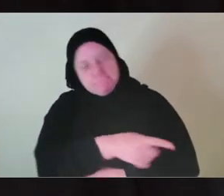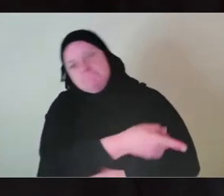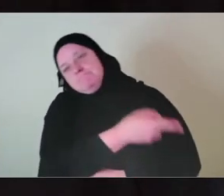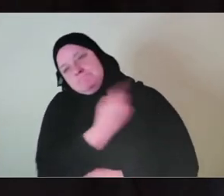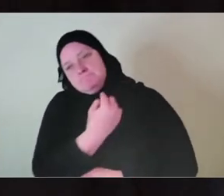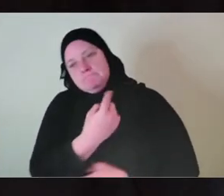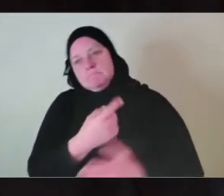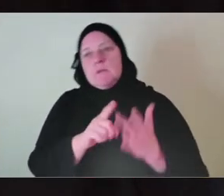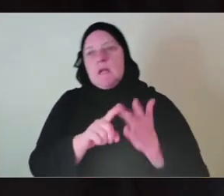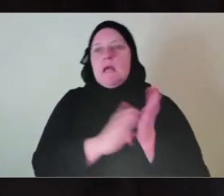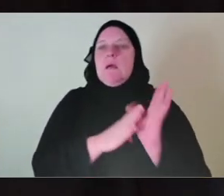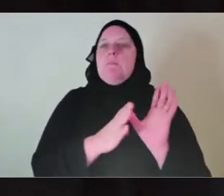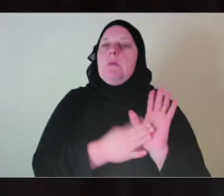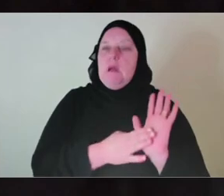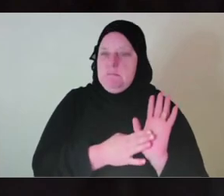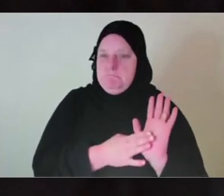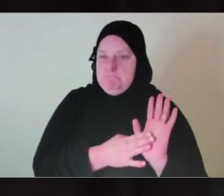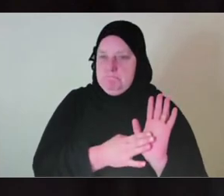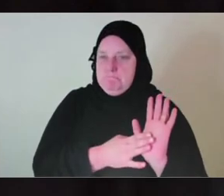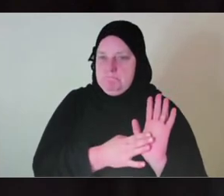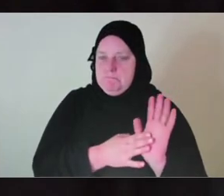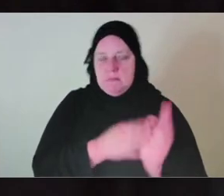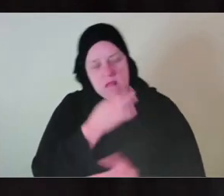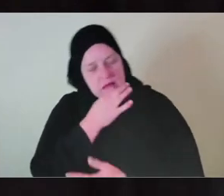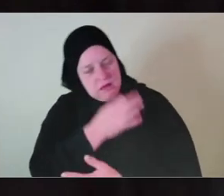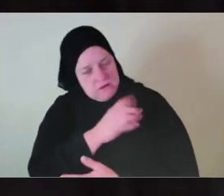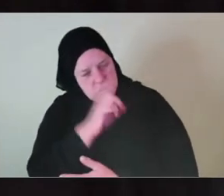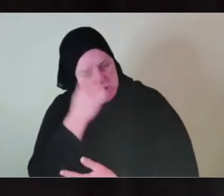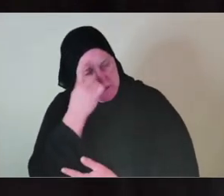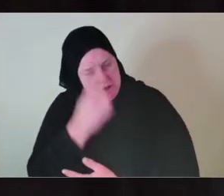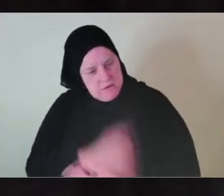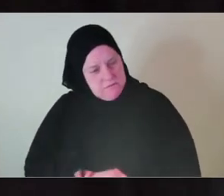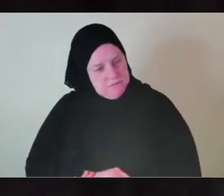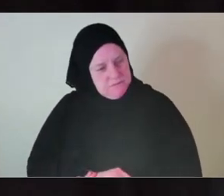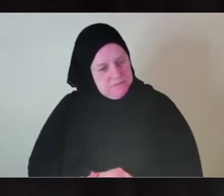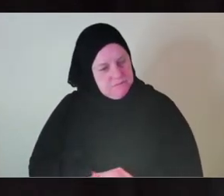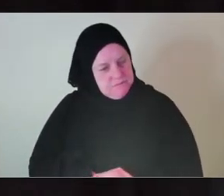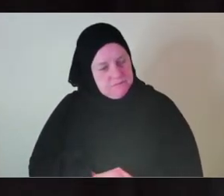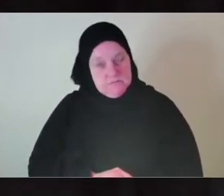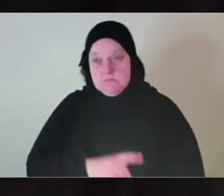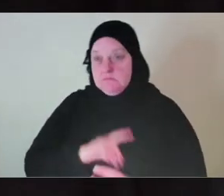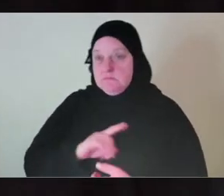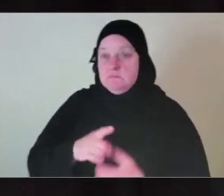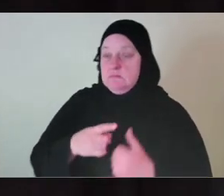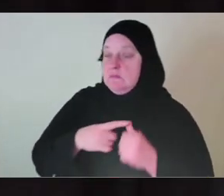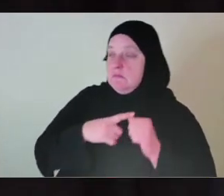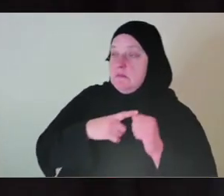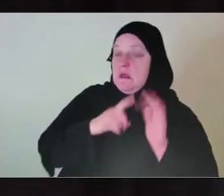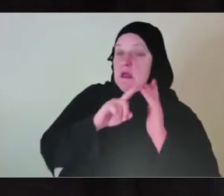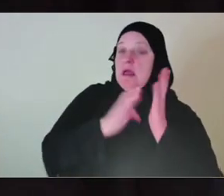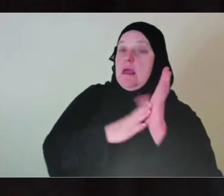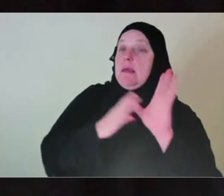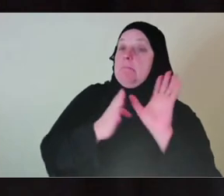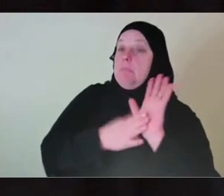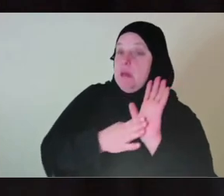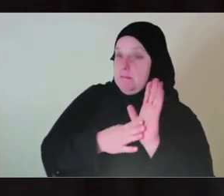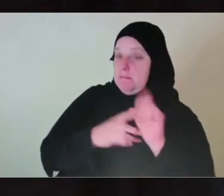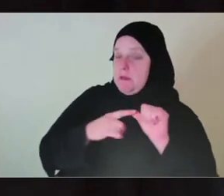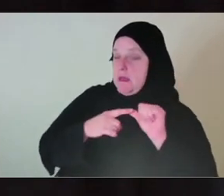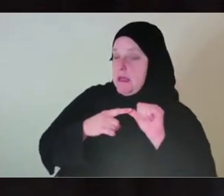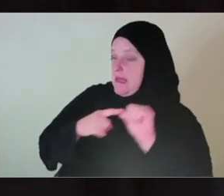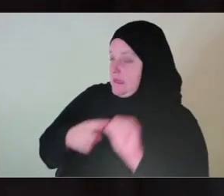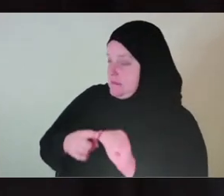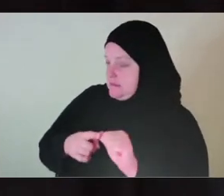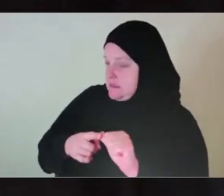Imam gave them an answer that was unique to all the answers of the jurists of that time who were